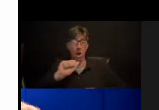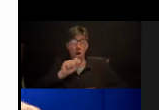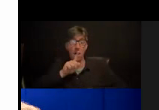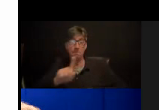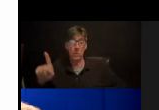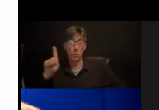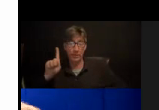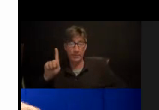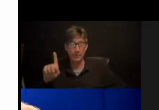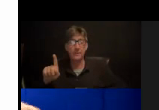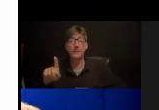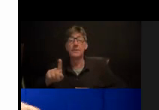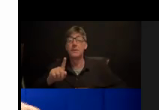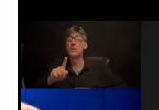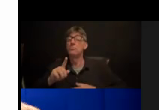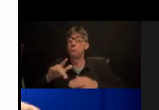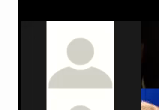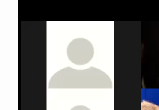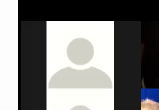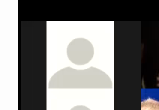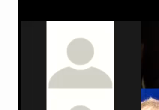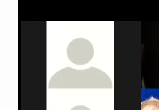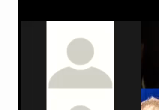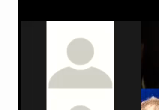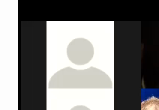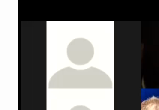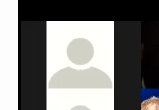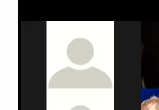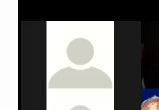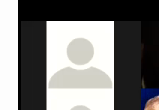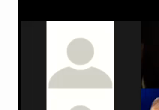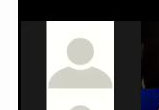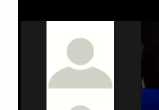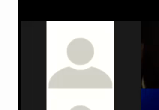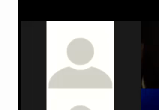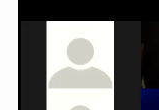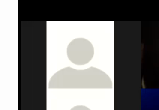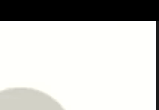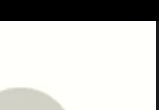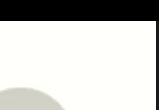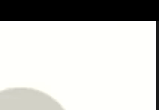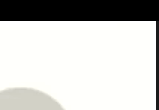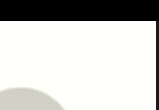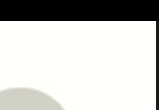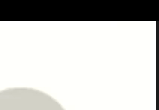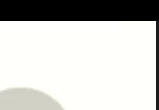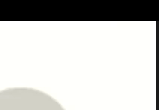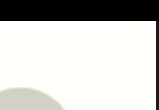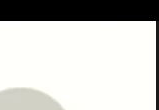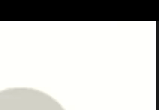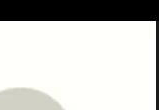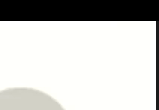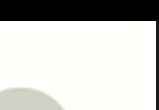as soon as the recording finishes. Once you're unmuted, everyone in the meeting can hear you. Before making your